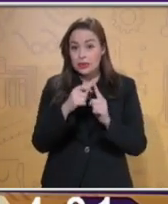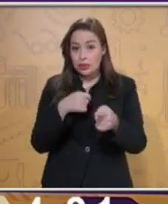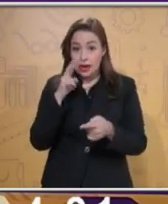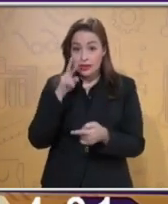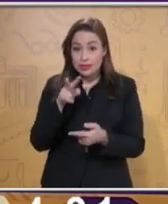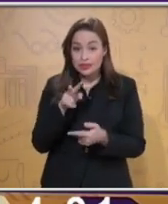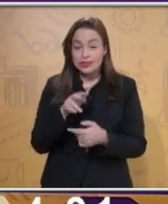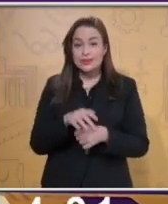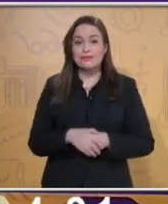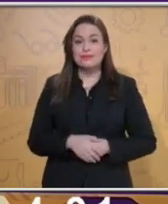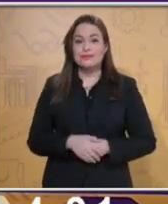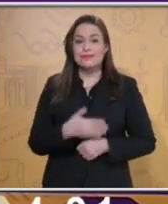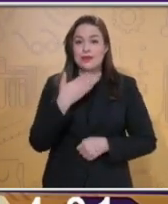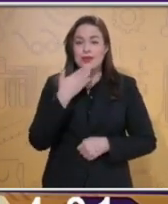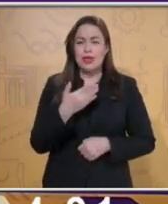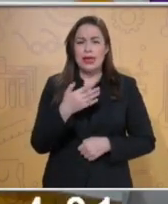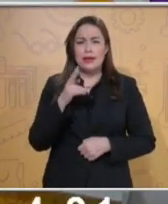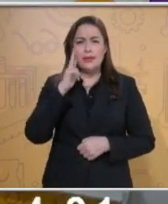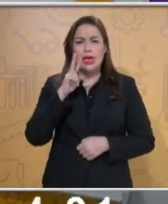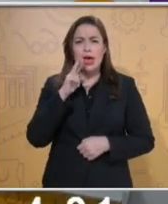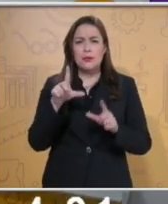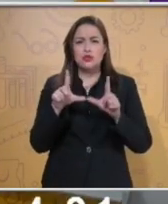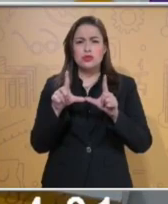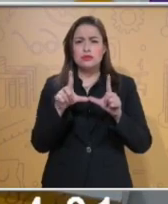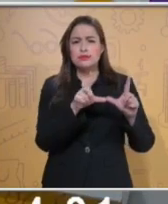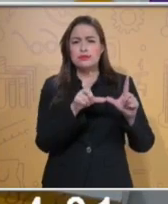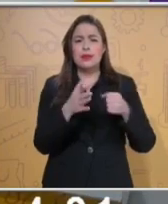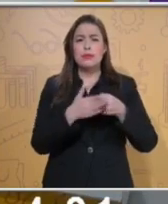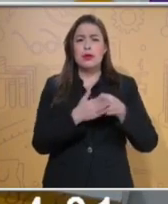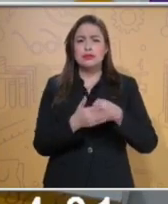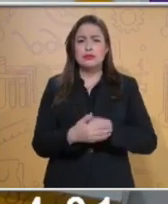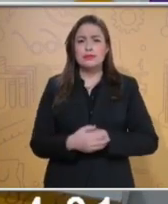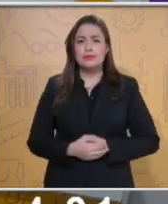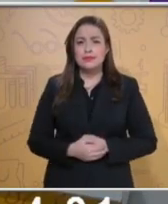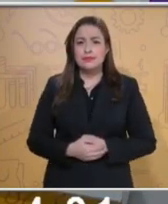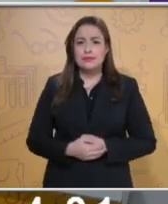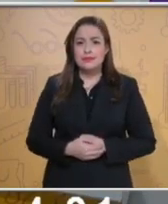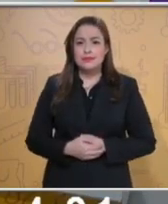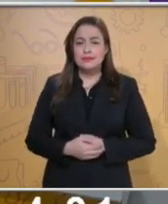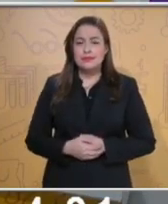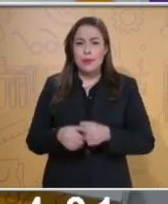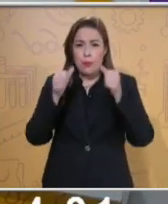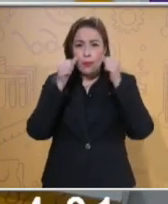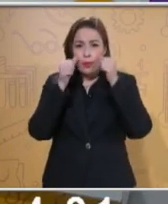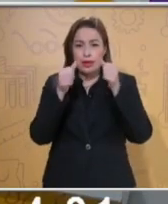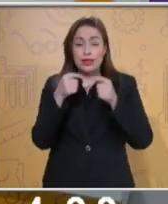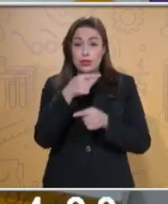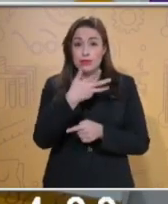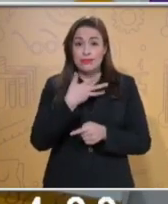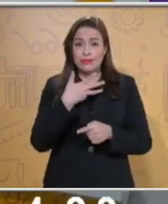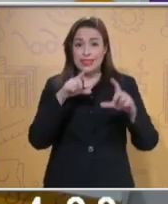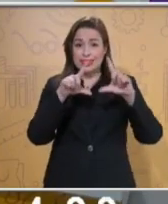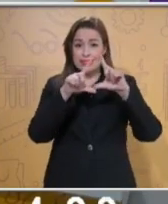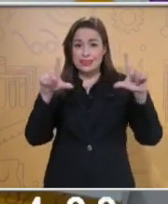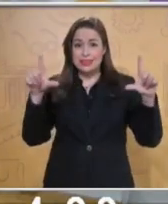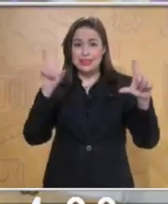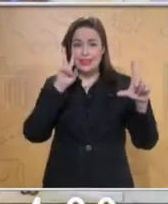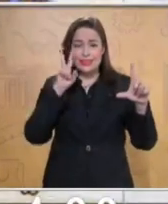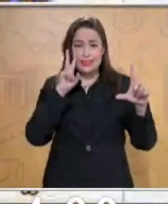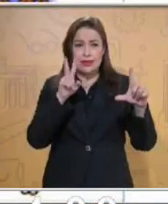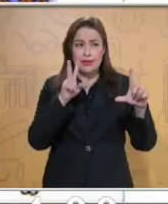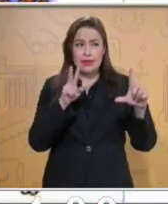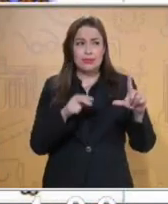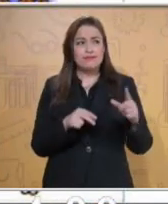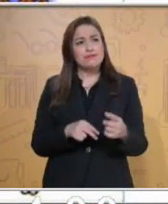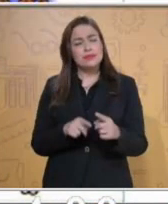let's see the next image. Pay attention. We have a comic strip in the first picture. For